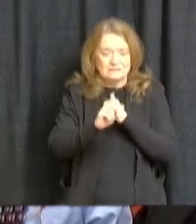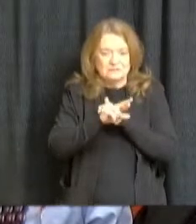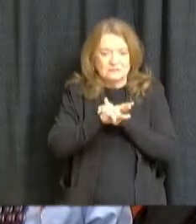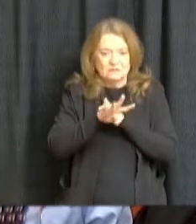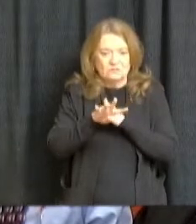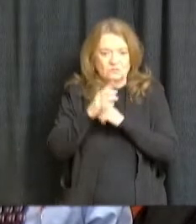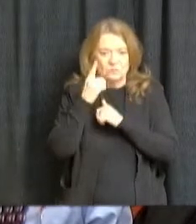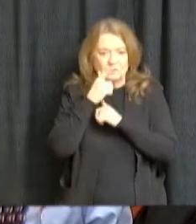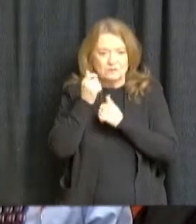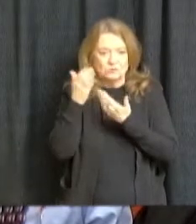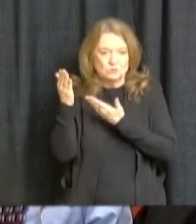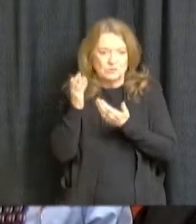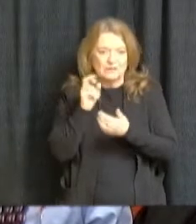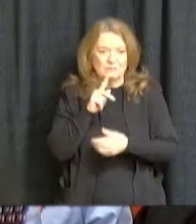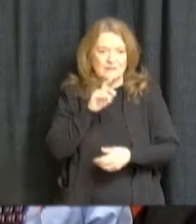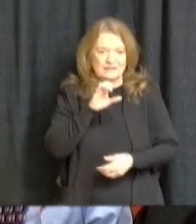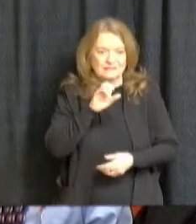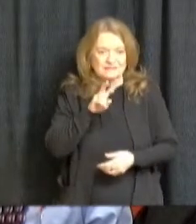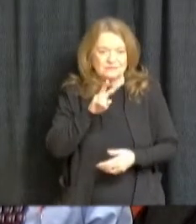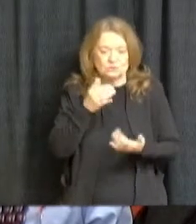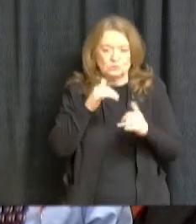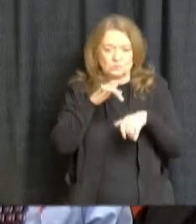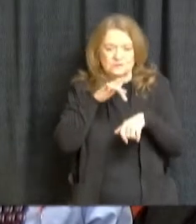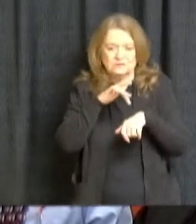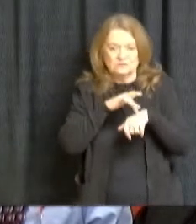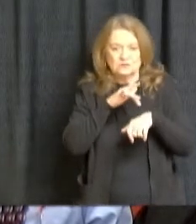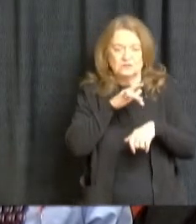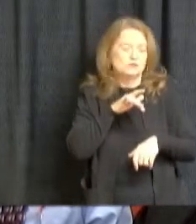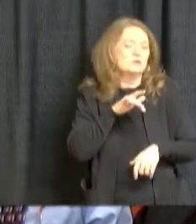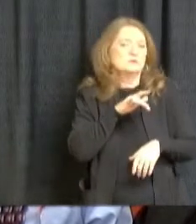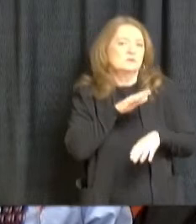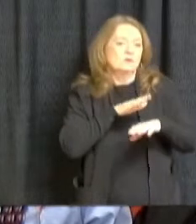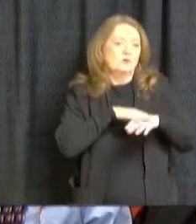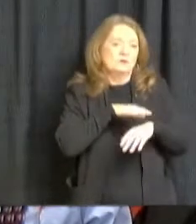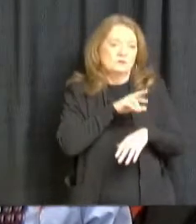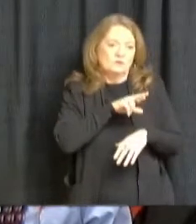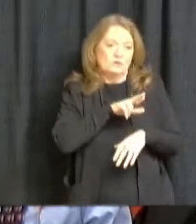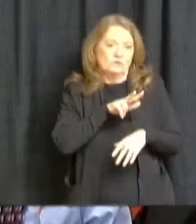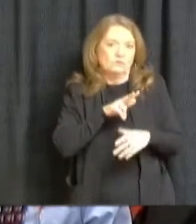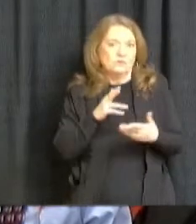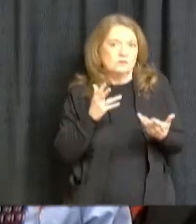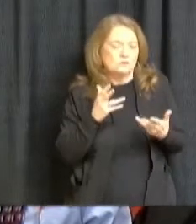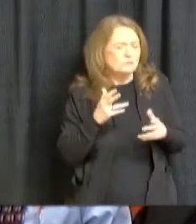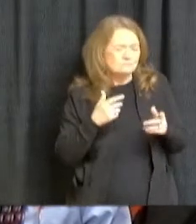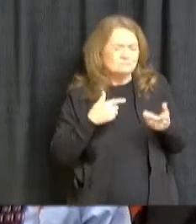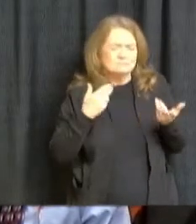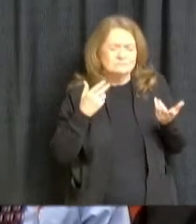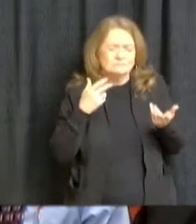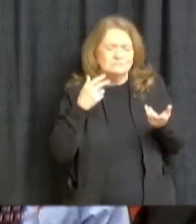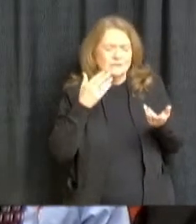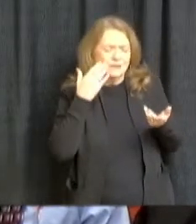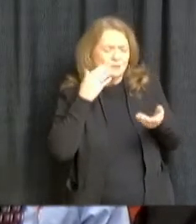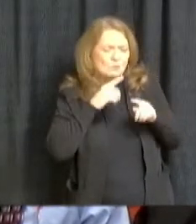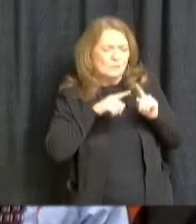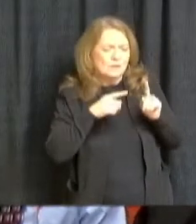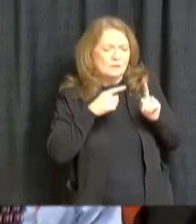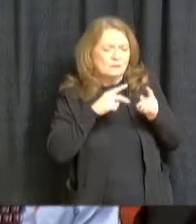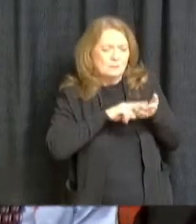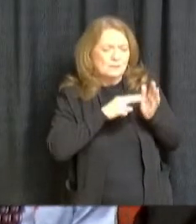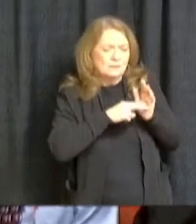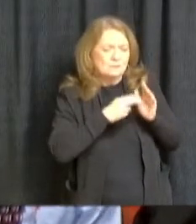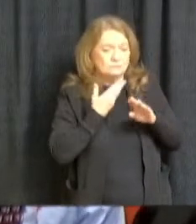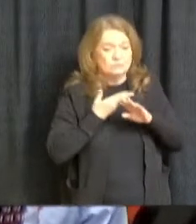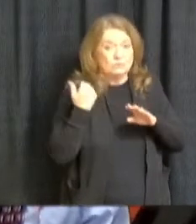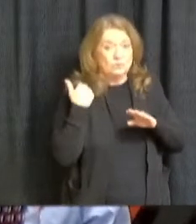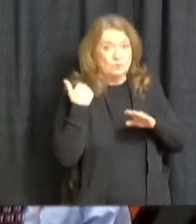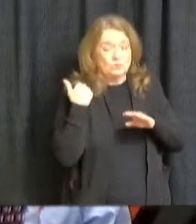the C2 back and we're still touching on R. So I mean, but I think you could, I know that you